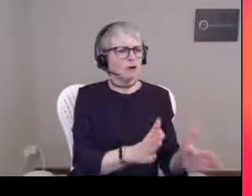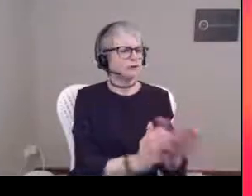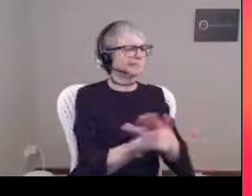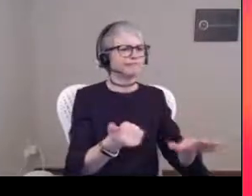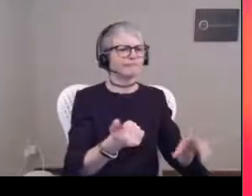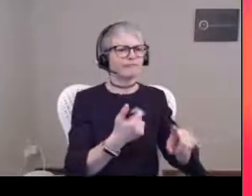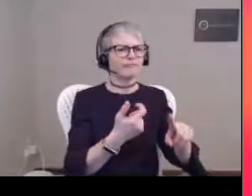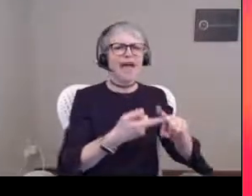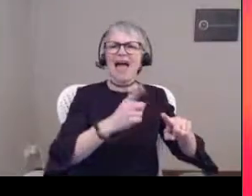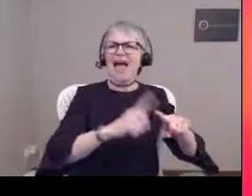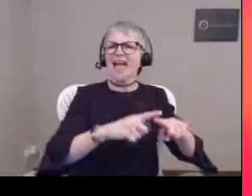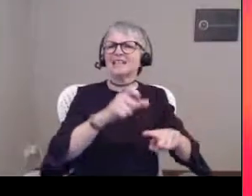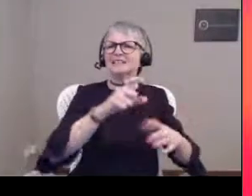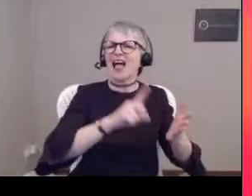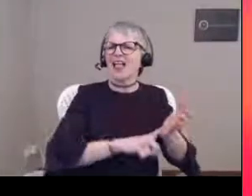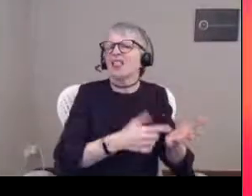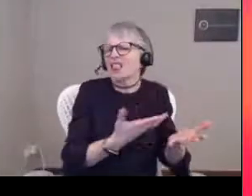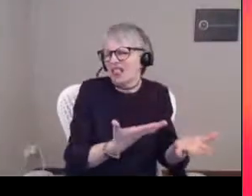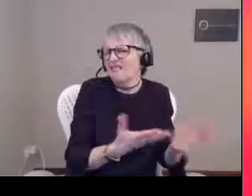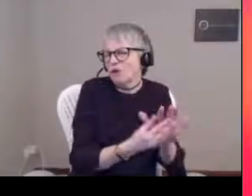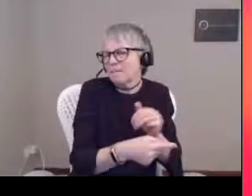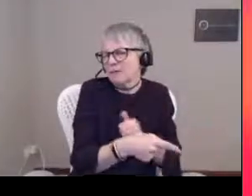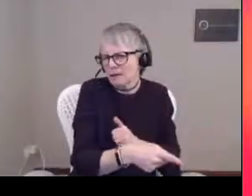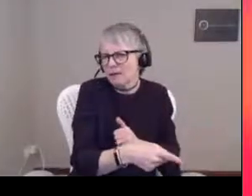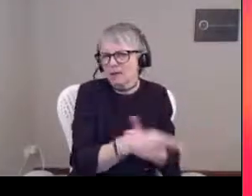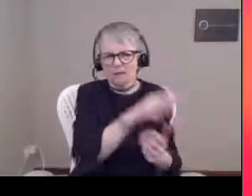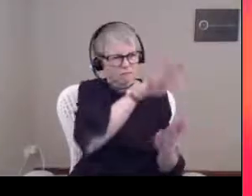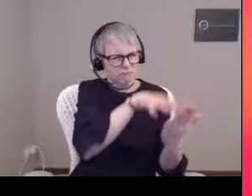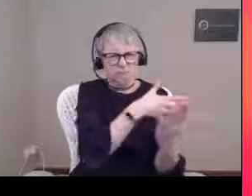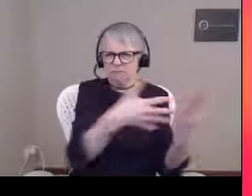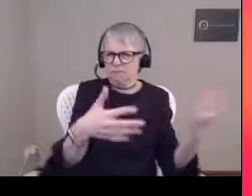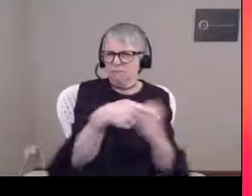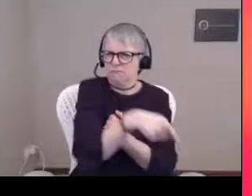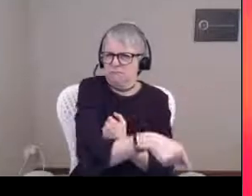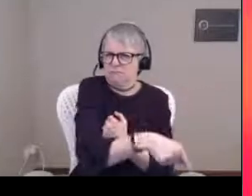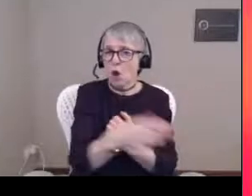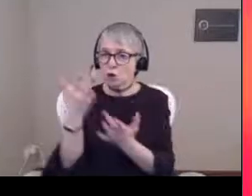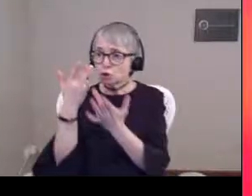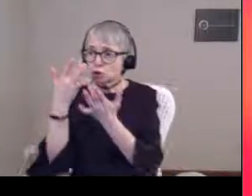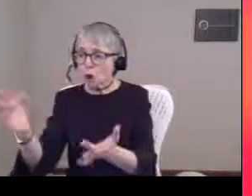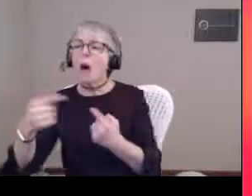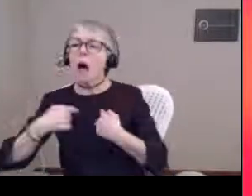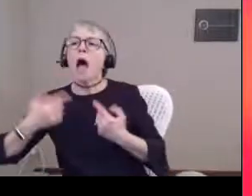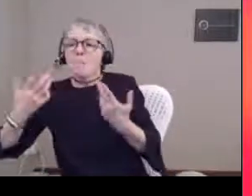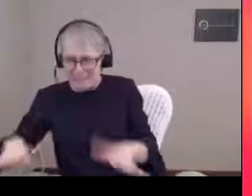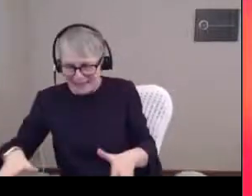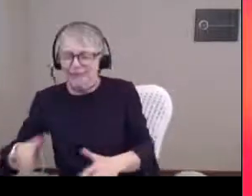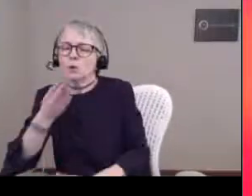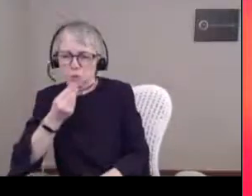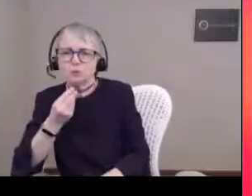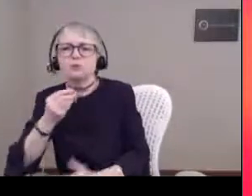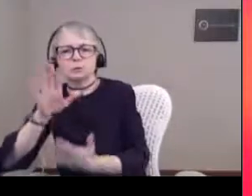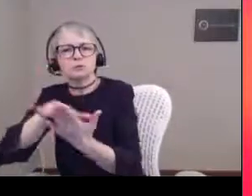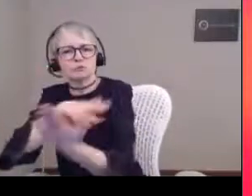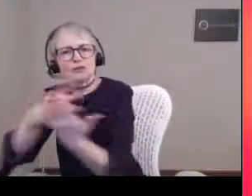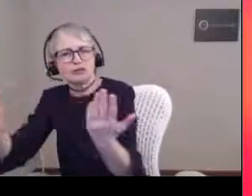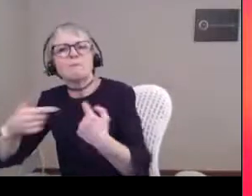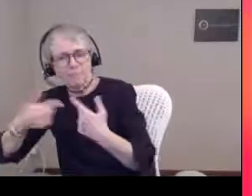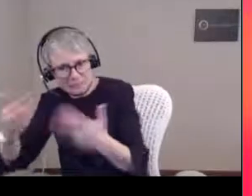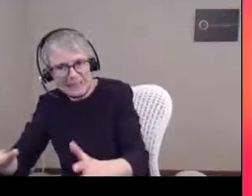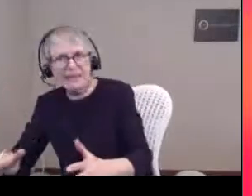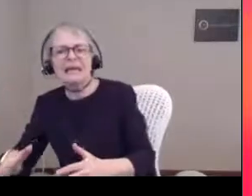example, just kind of highlight your ability on Excel, where you've used it before. And that just kind of highlights to us, okay, that's good.